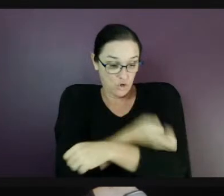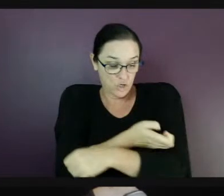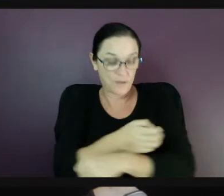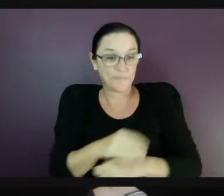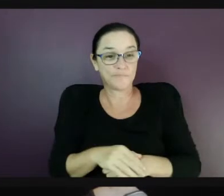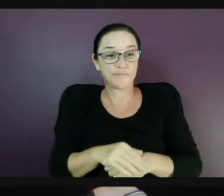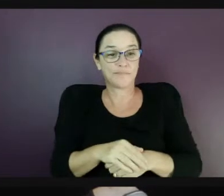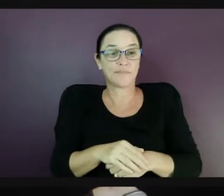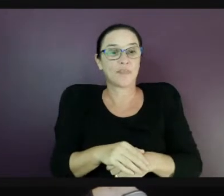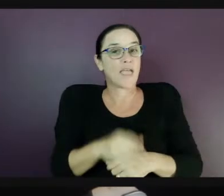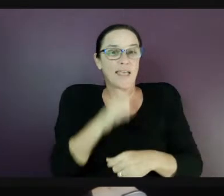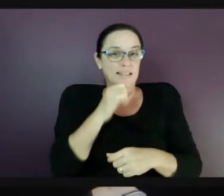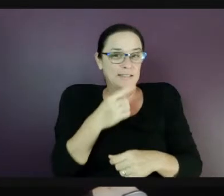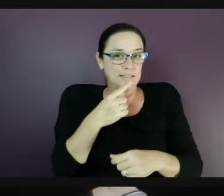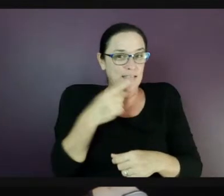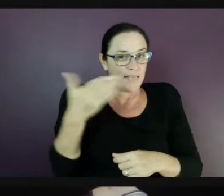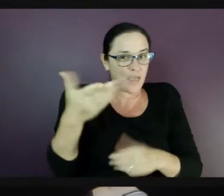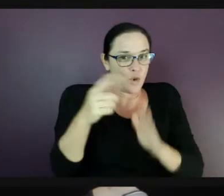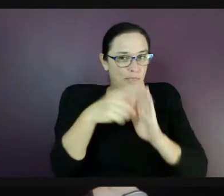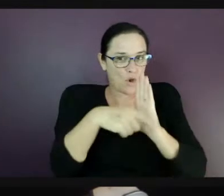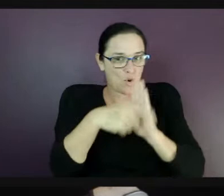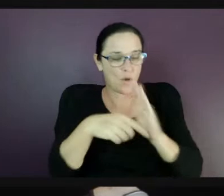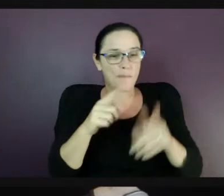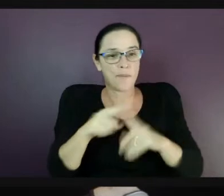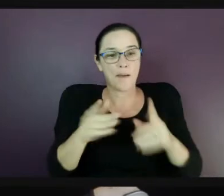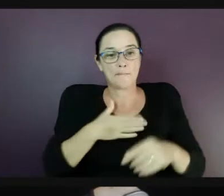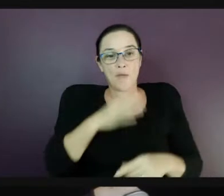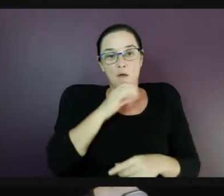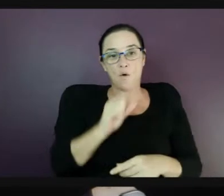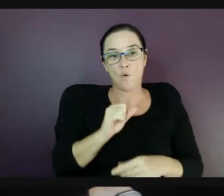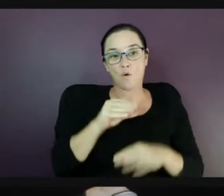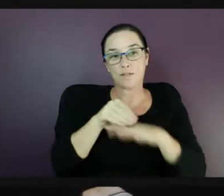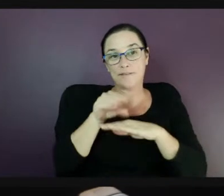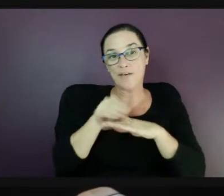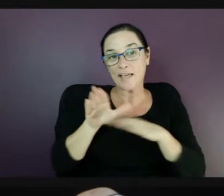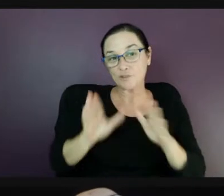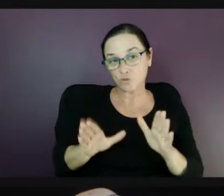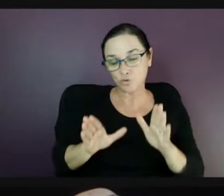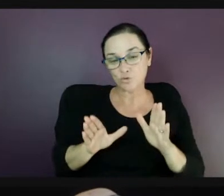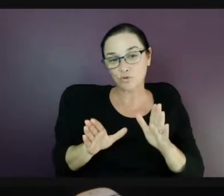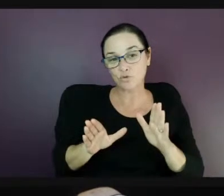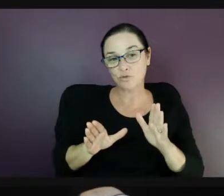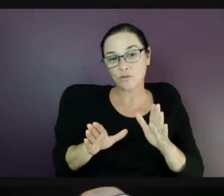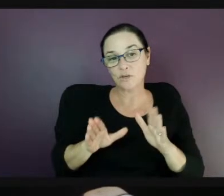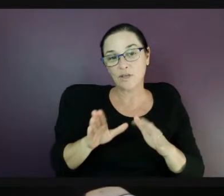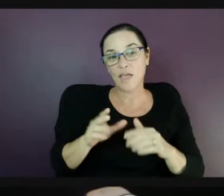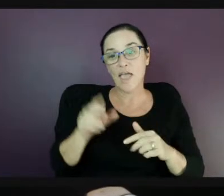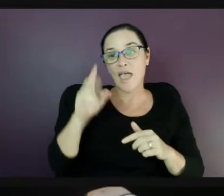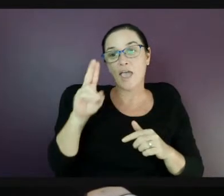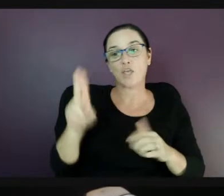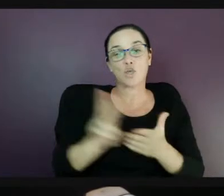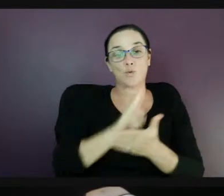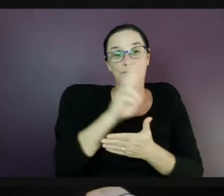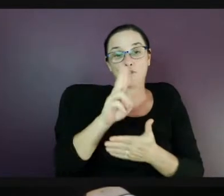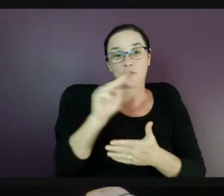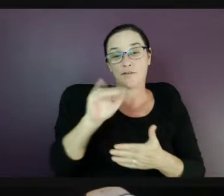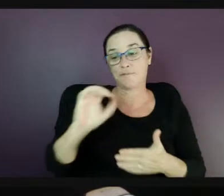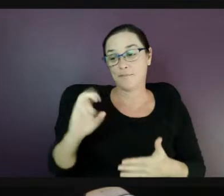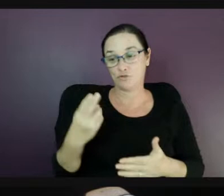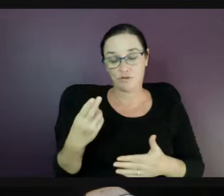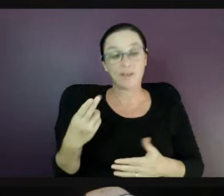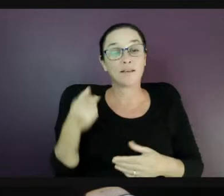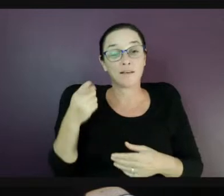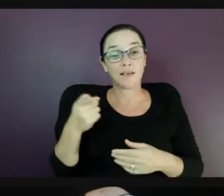this article, but my old advisor, University of Michigan, would actually study